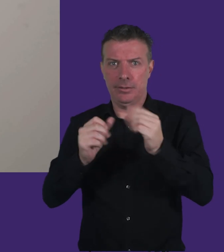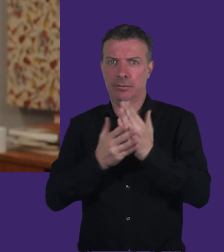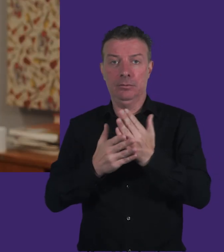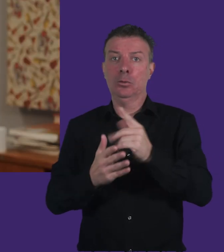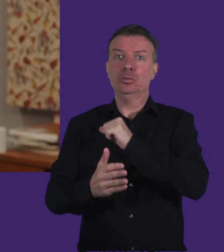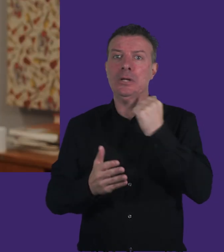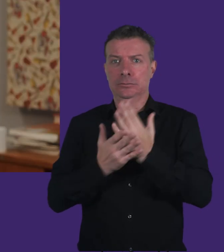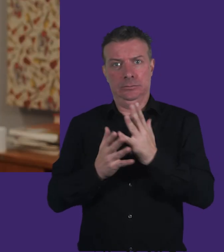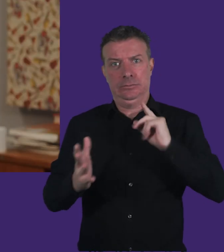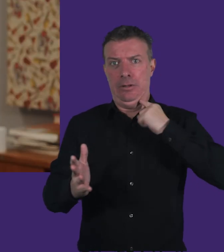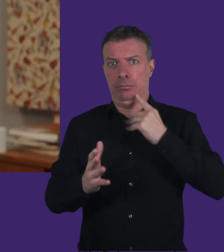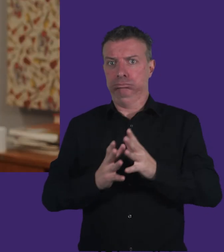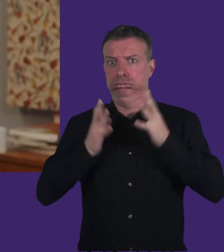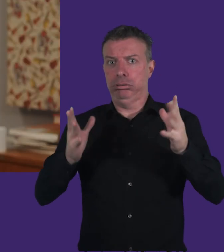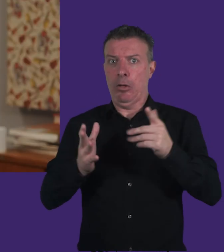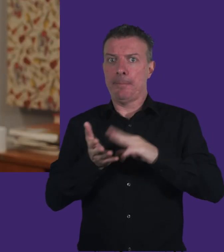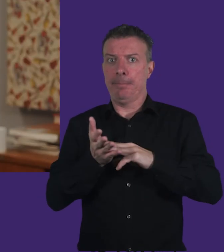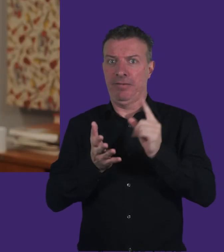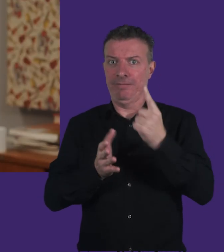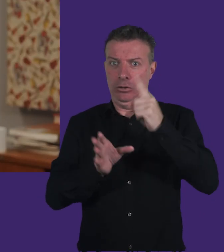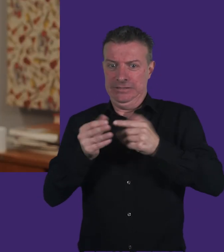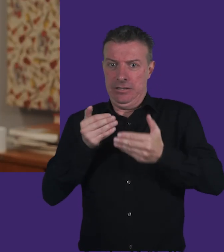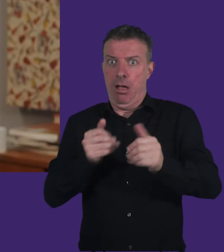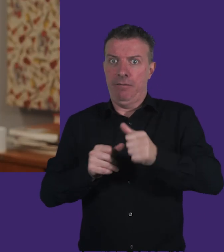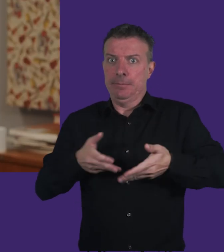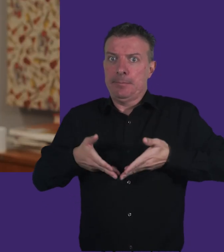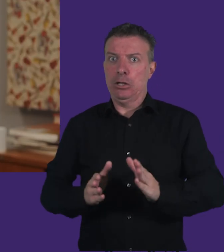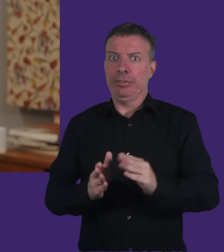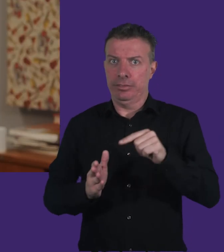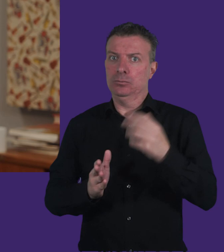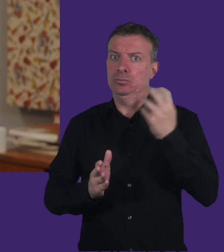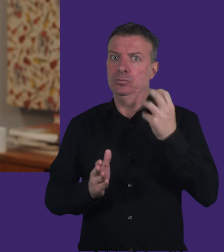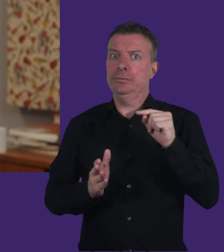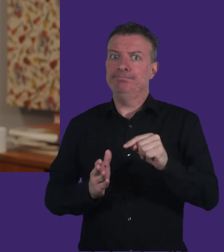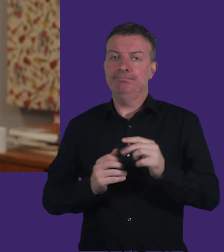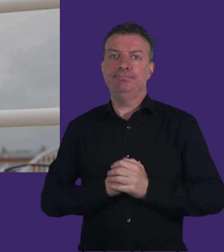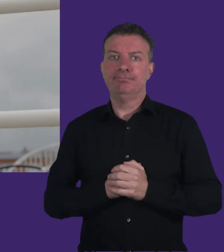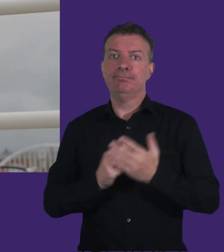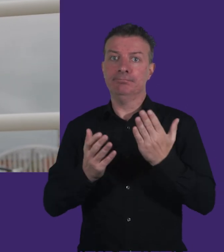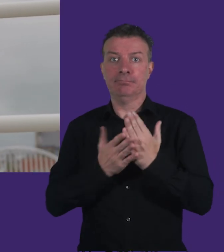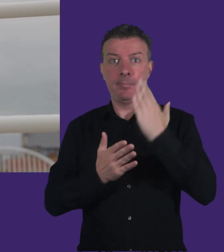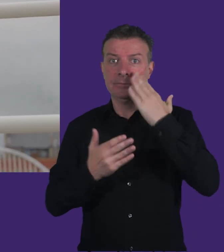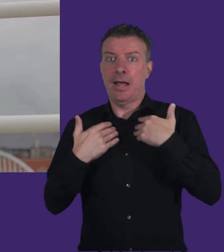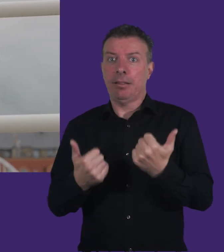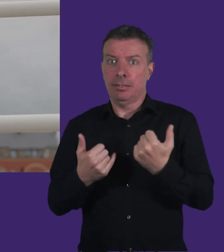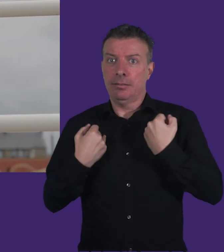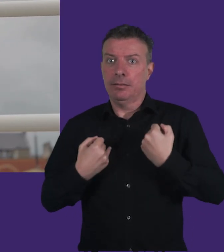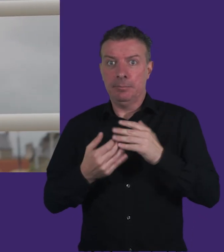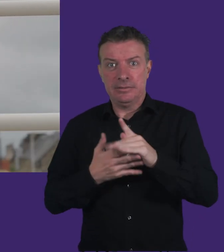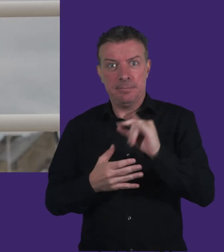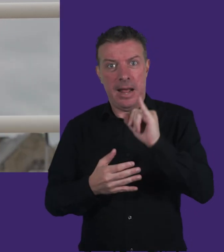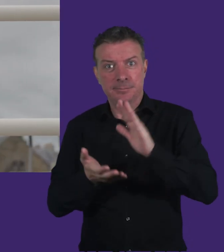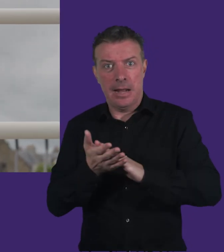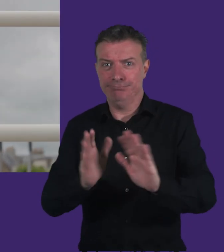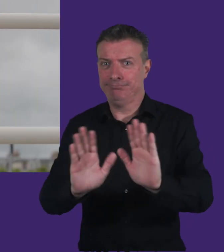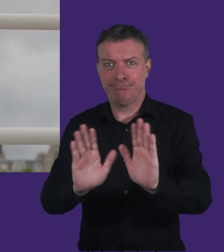mindset. Suicide is the biggest killer of mums within the first year after giving birth. Having mental ill health doesn't